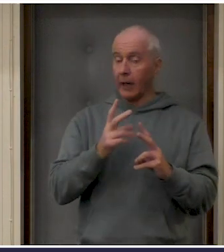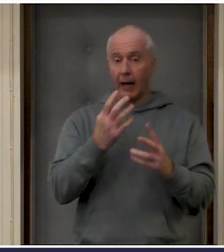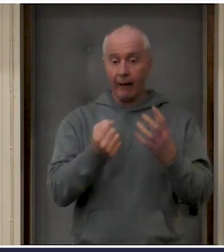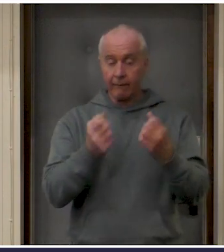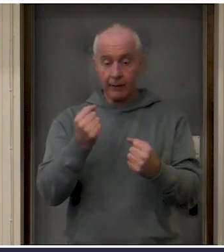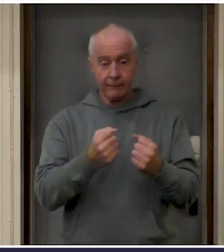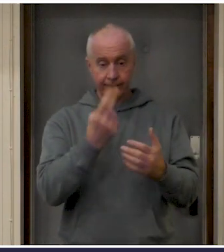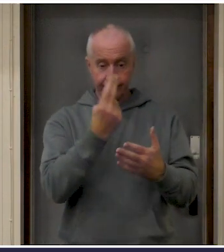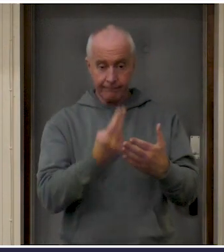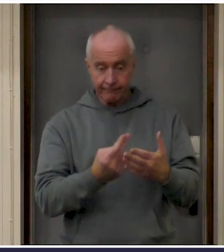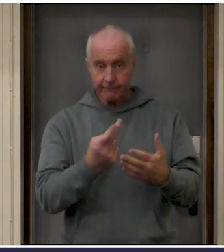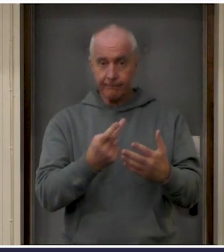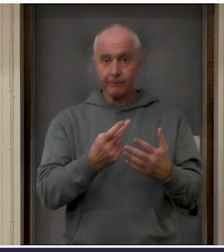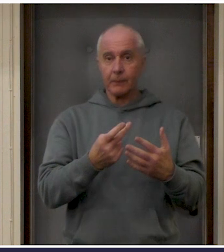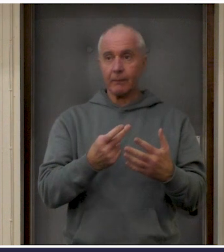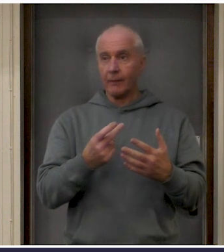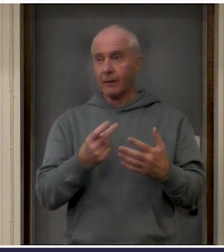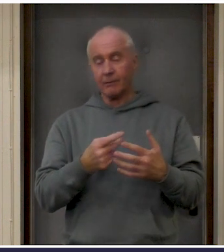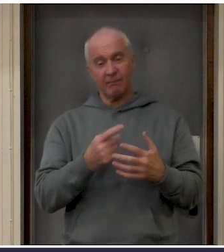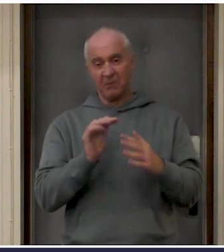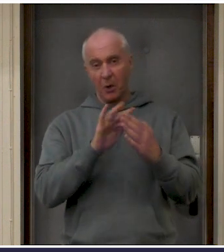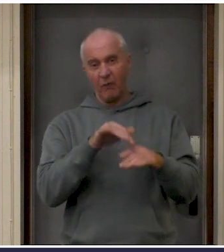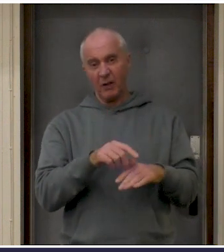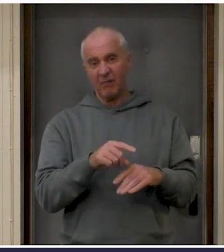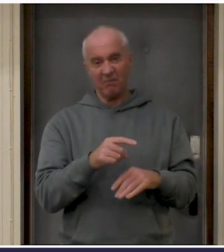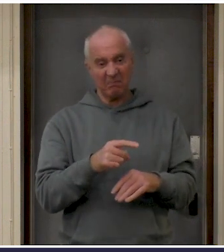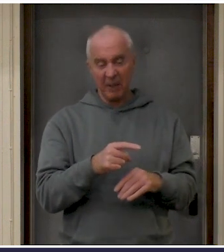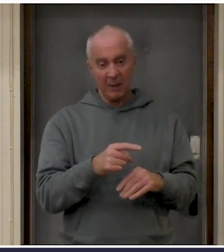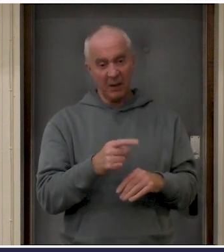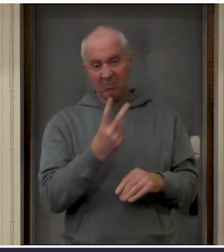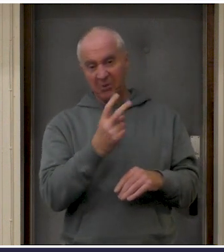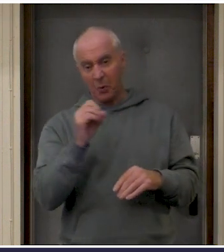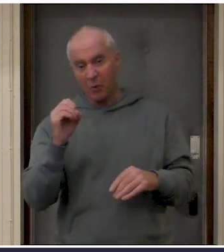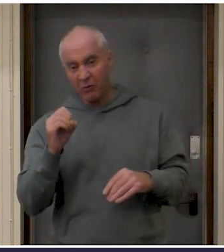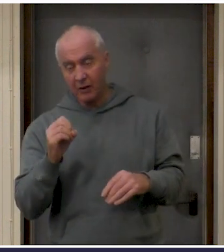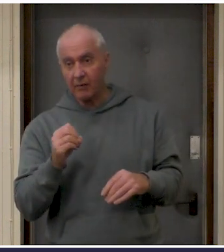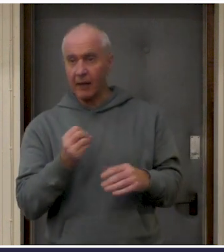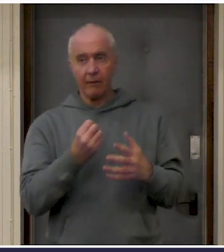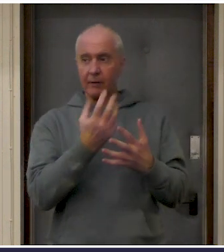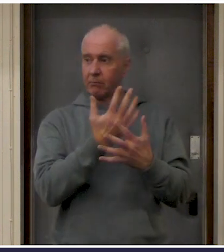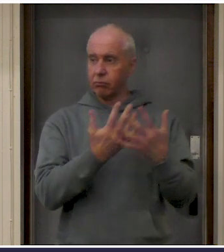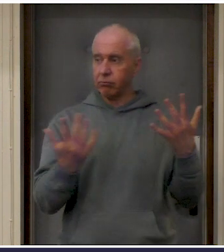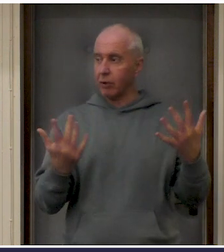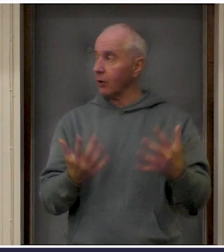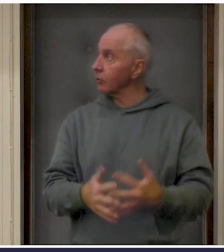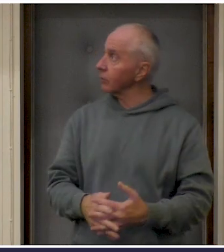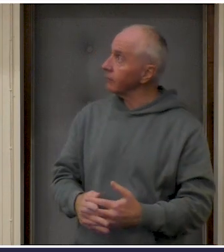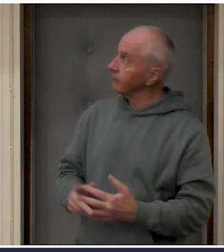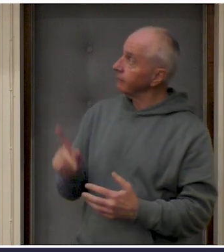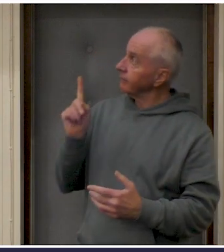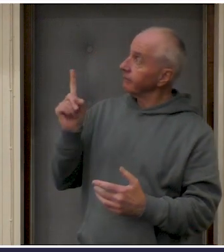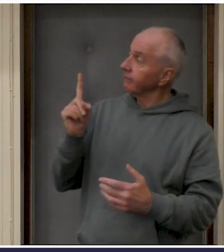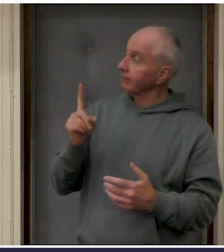design, I mean, there's well over 100. I mean, there's probably over 200. There are a lot, and some of